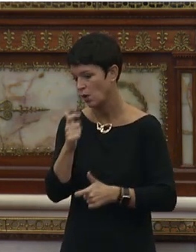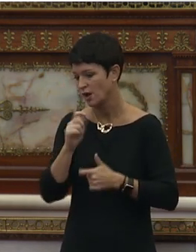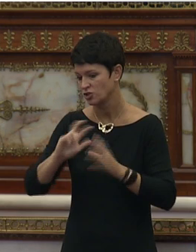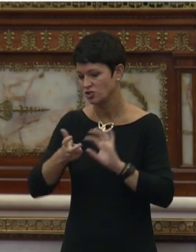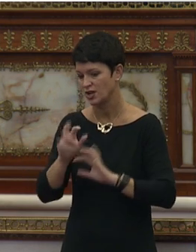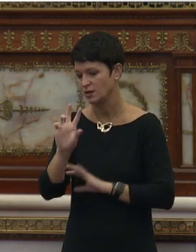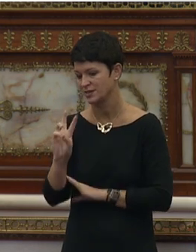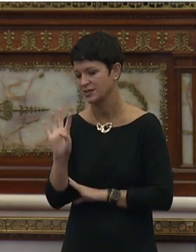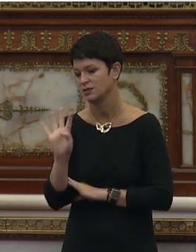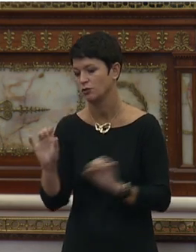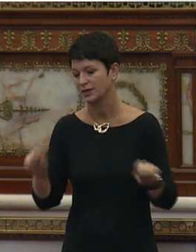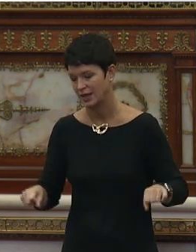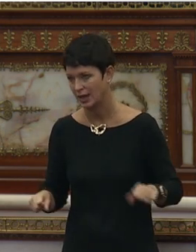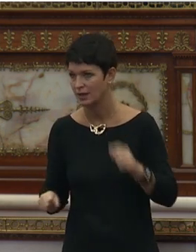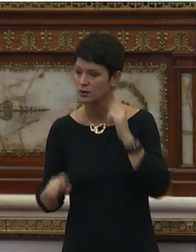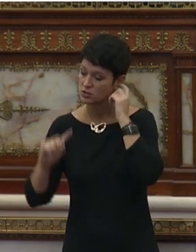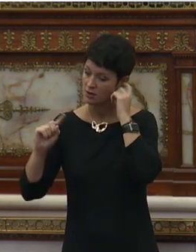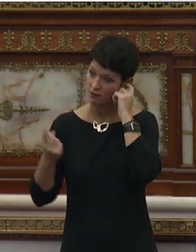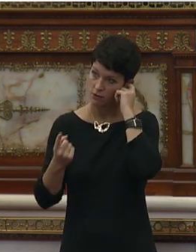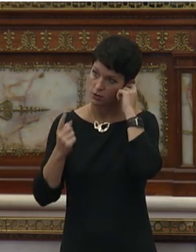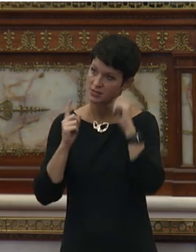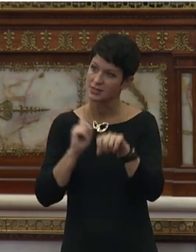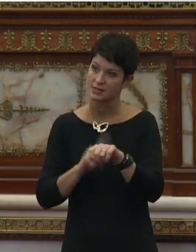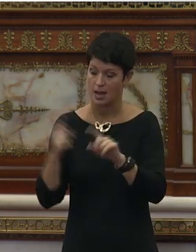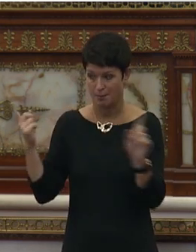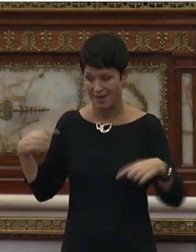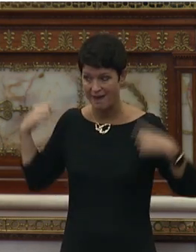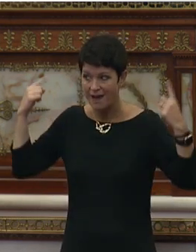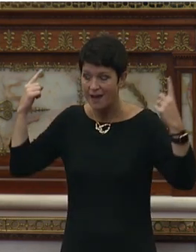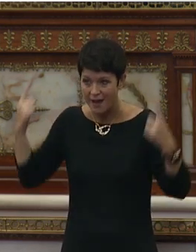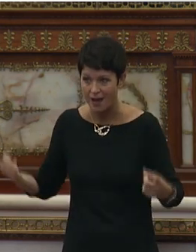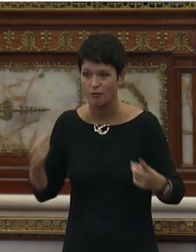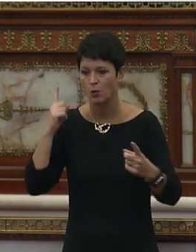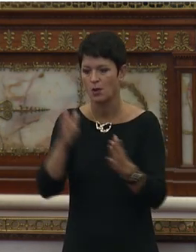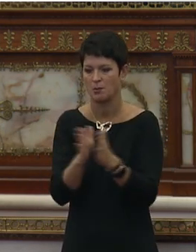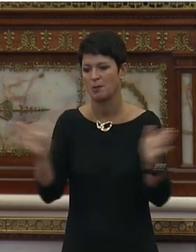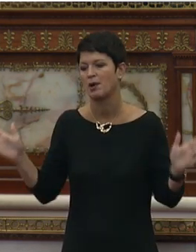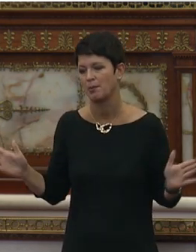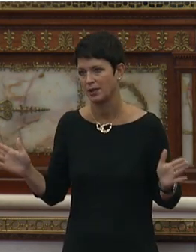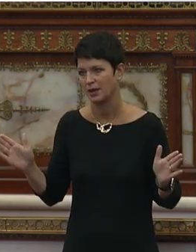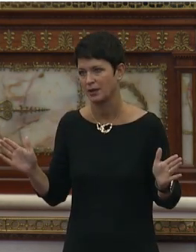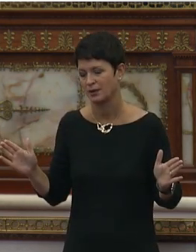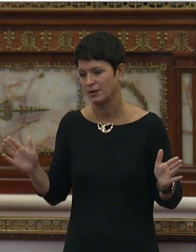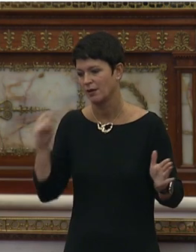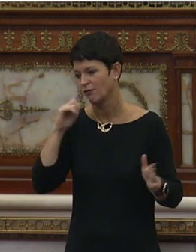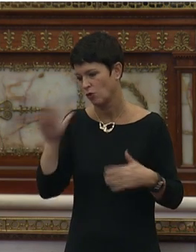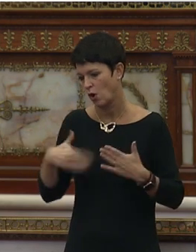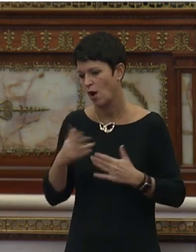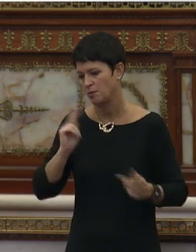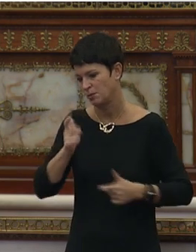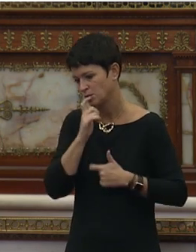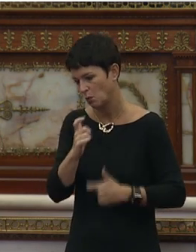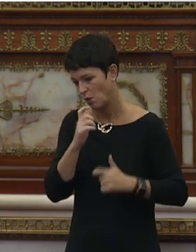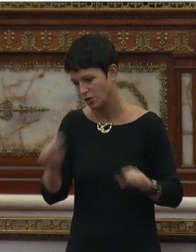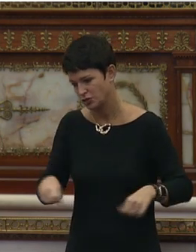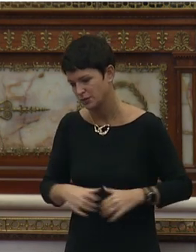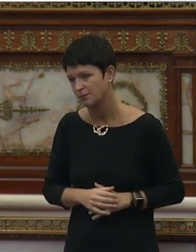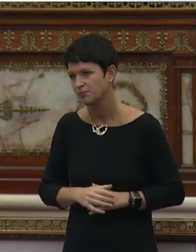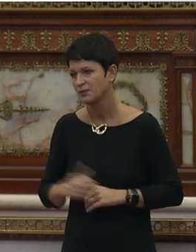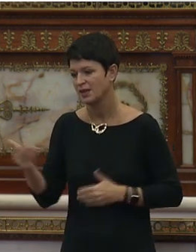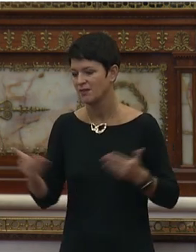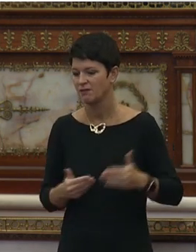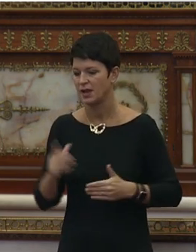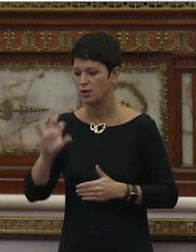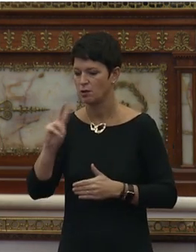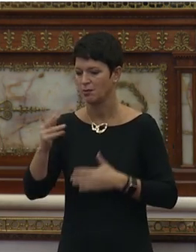Channel 64, which is the first time ever we're going to make it public at large. So invite your